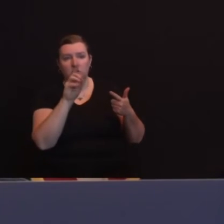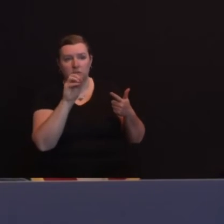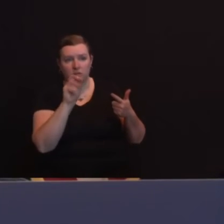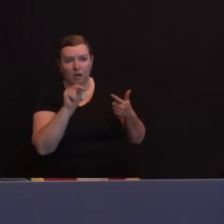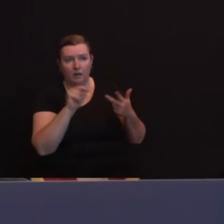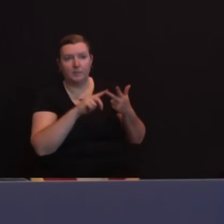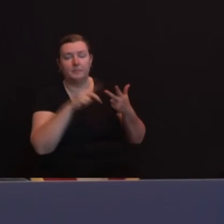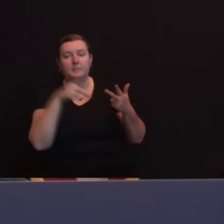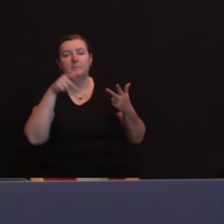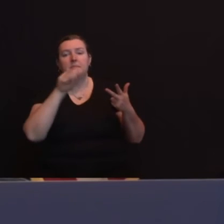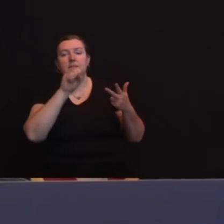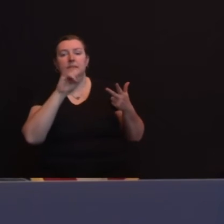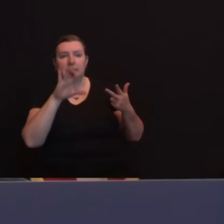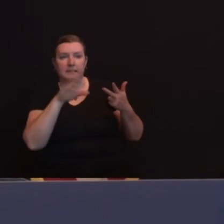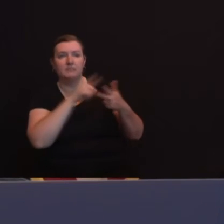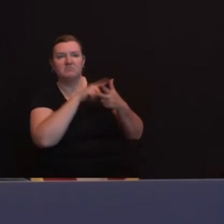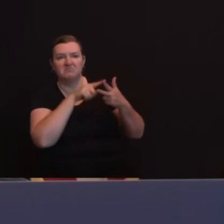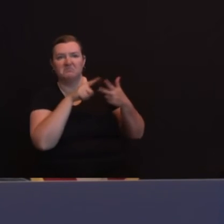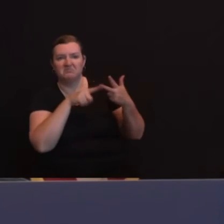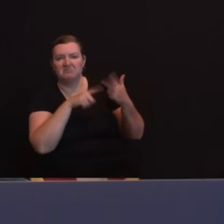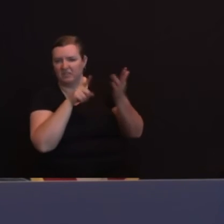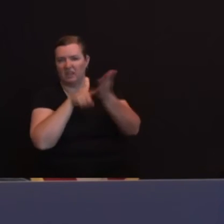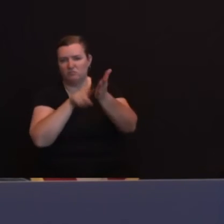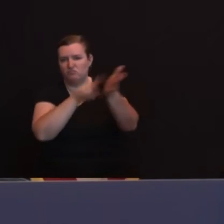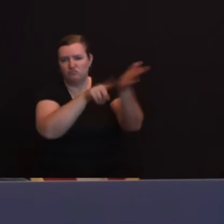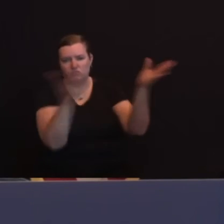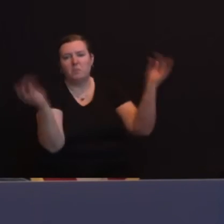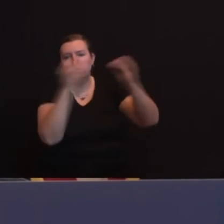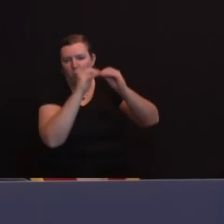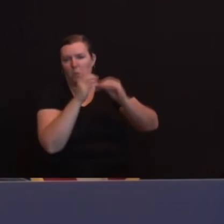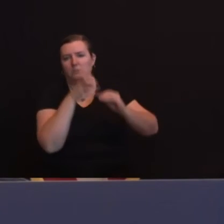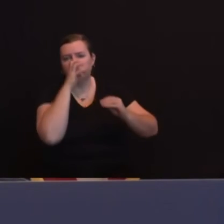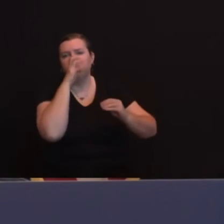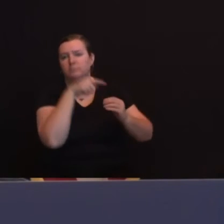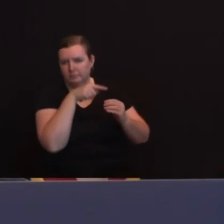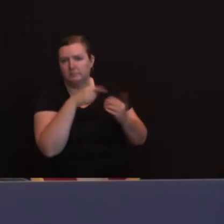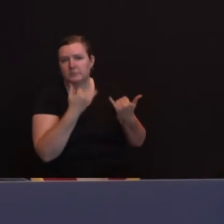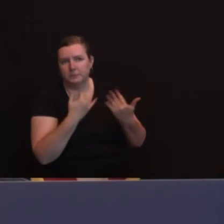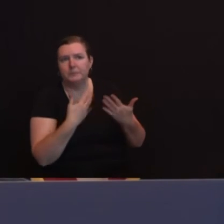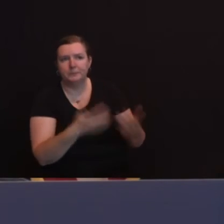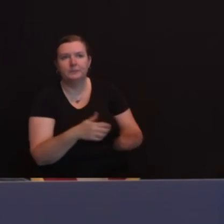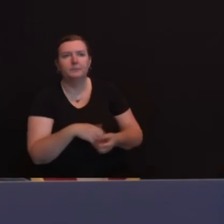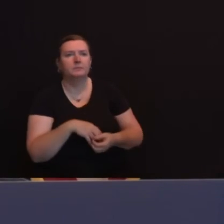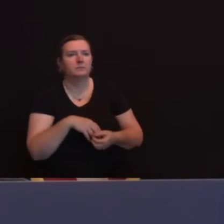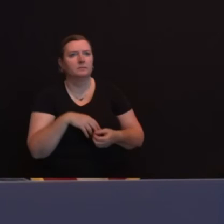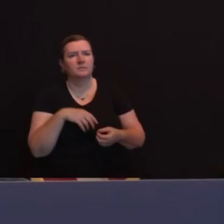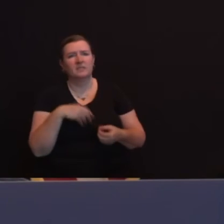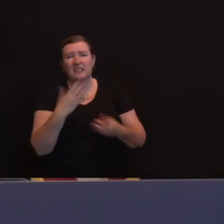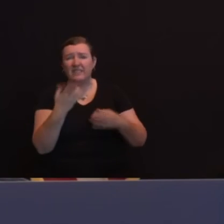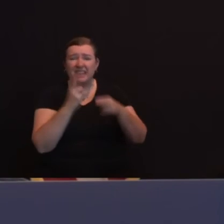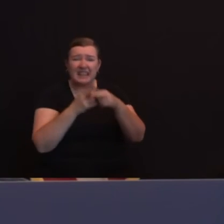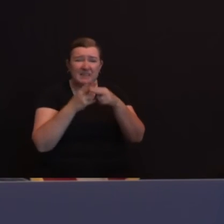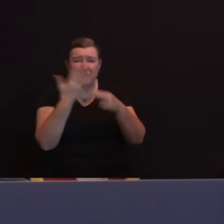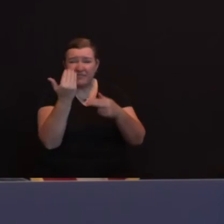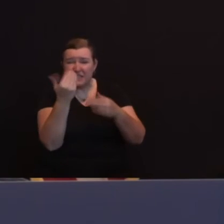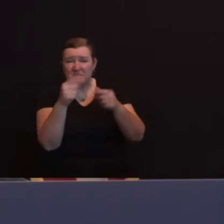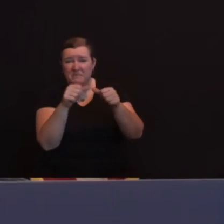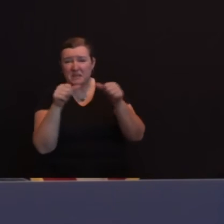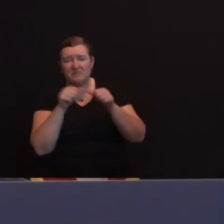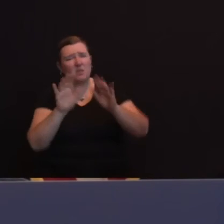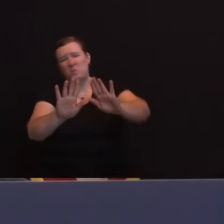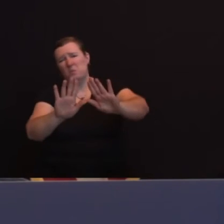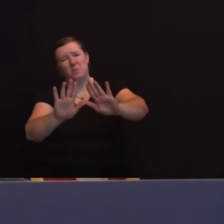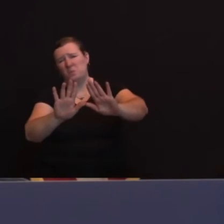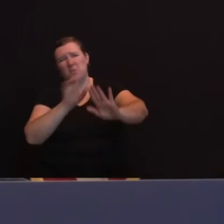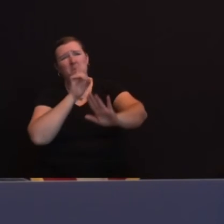15 places, but I'm sure we can make that available once those violations, once they're physically and actually cited. To your point